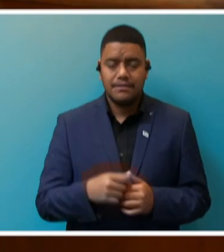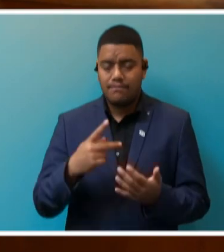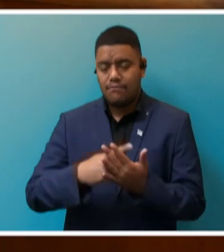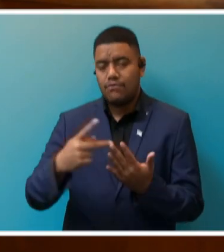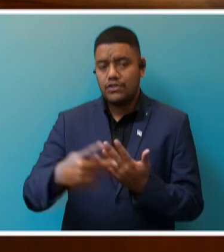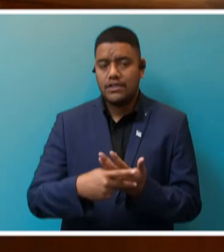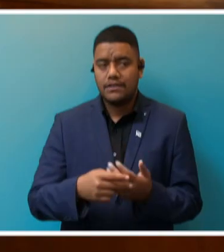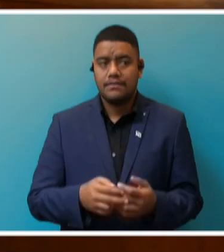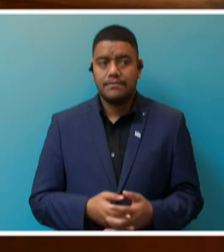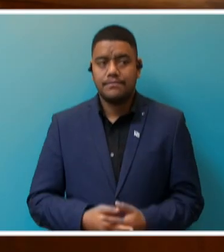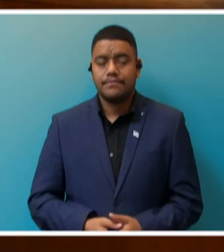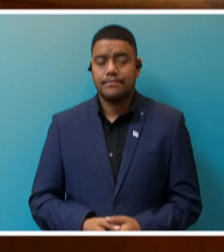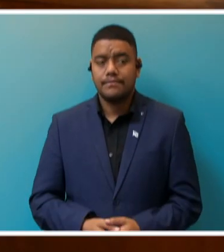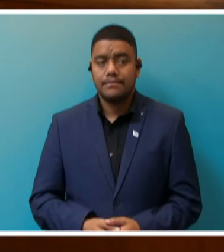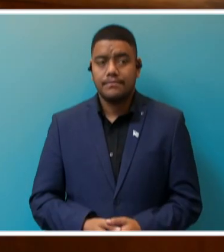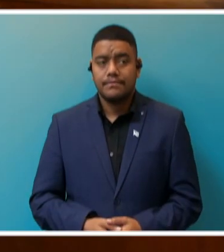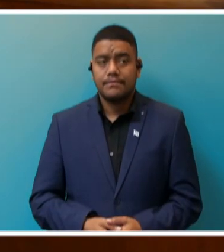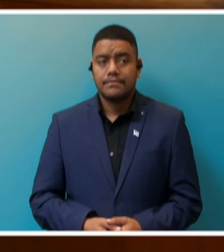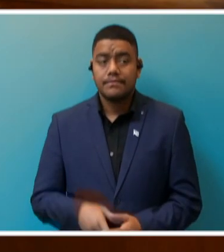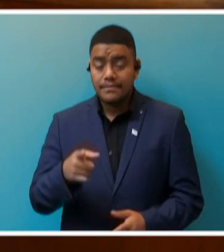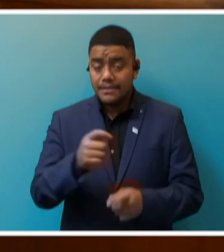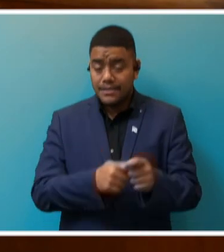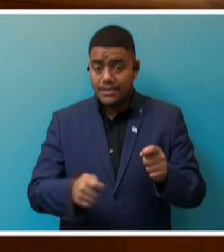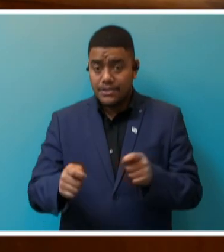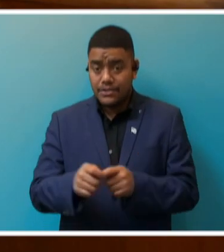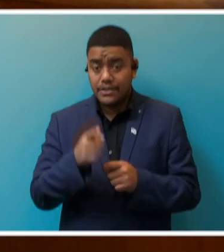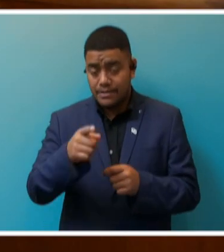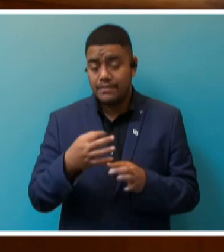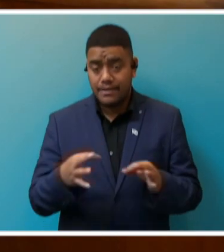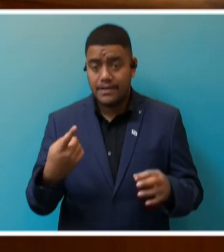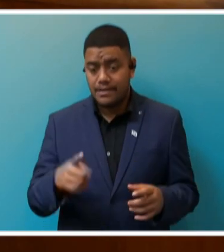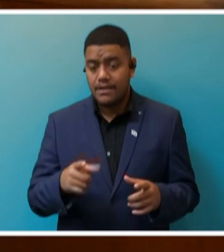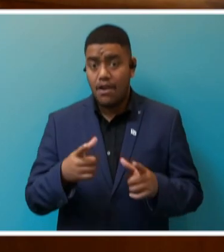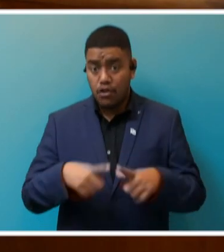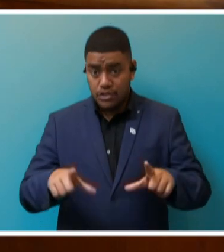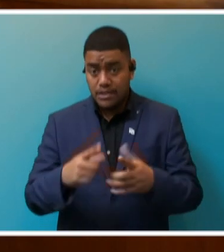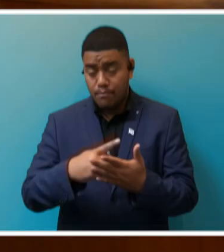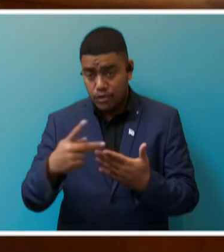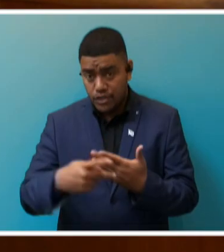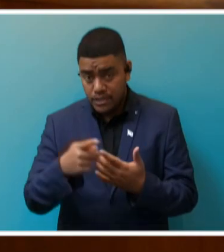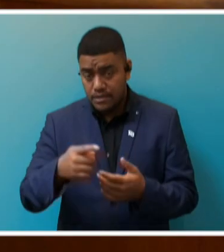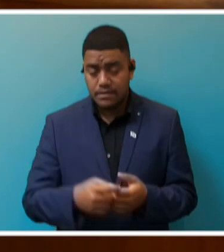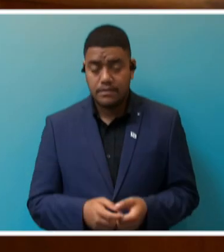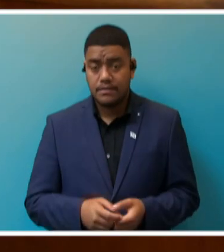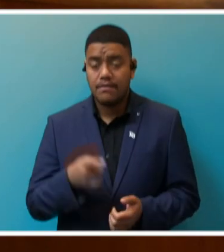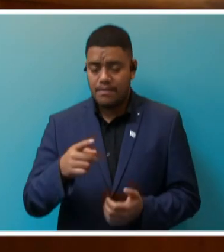falls. The Accelerating Trade Facilitation and Logistics in the Pacific project is a regional